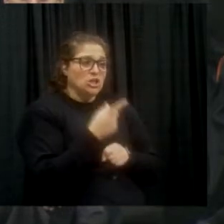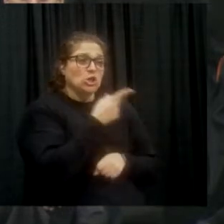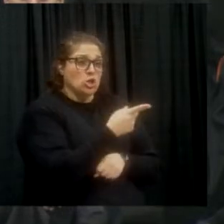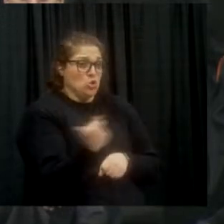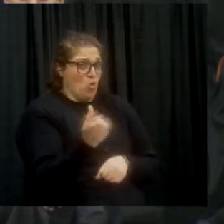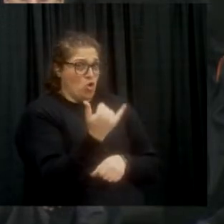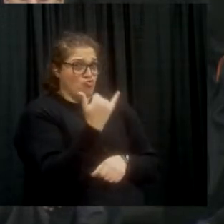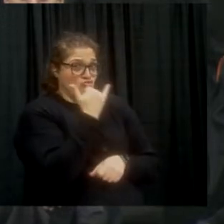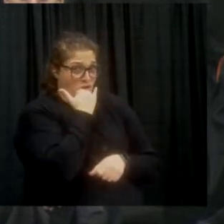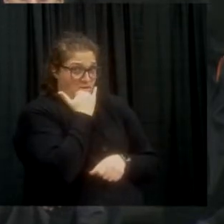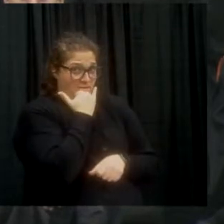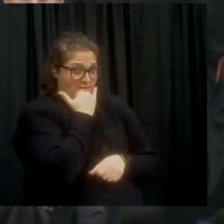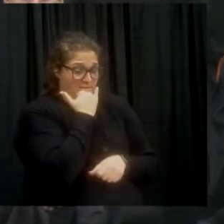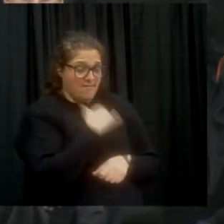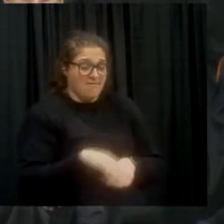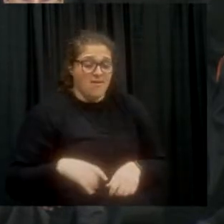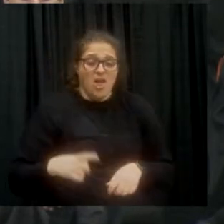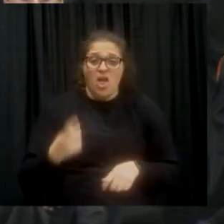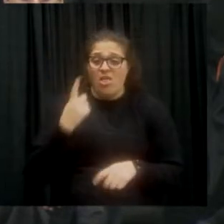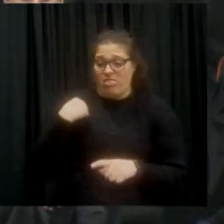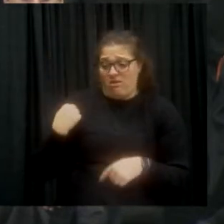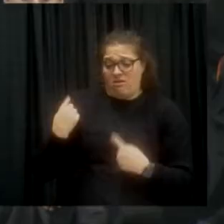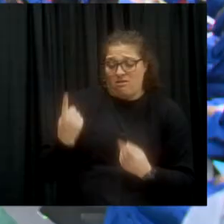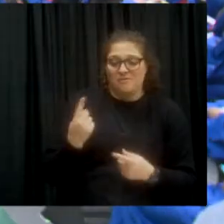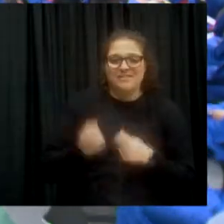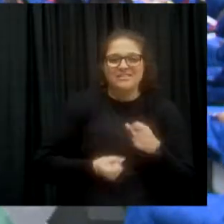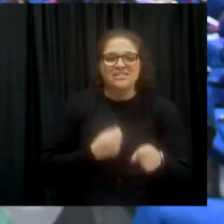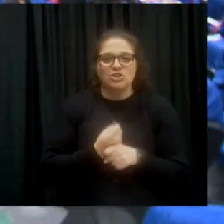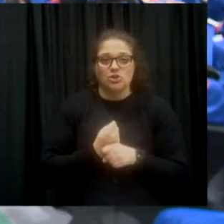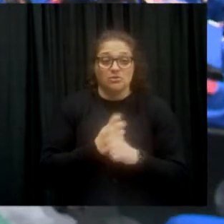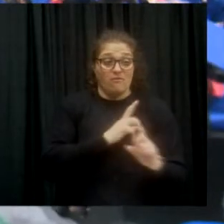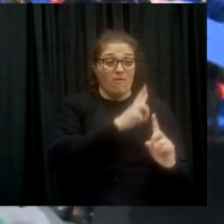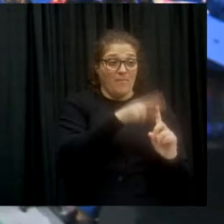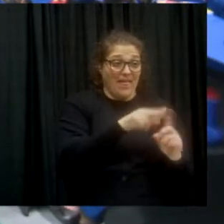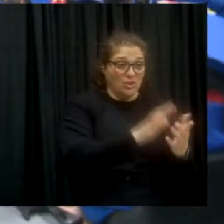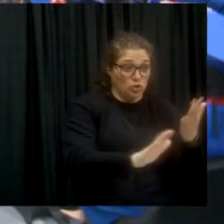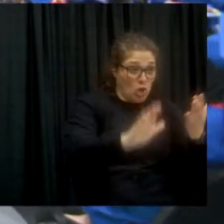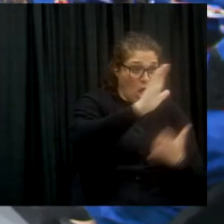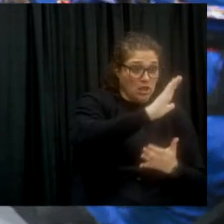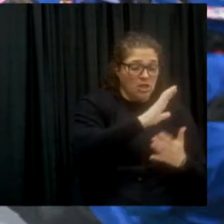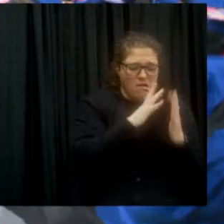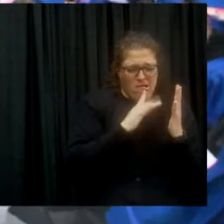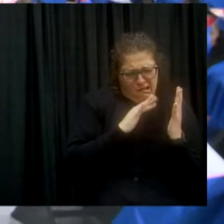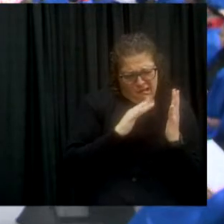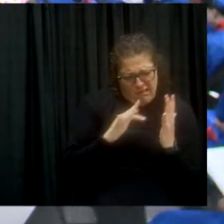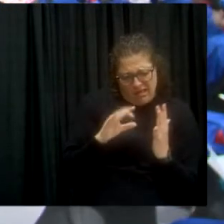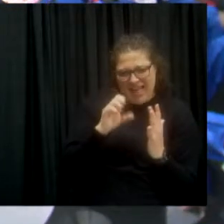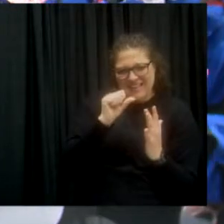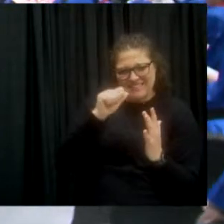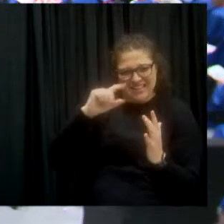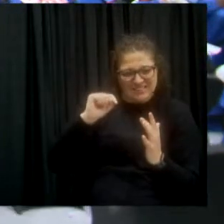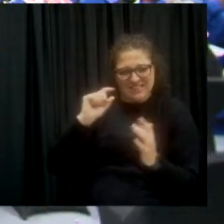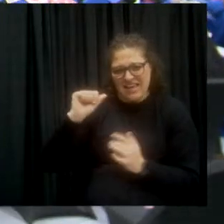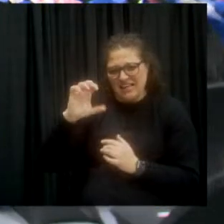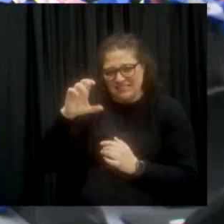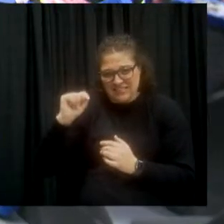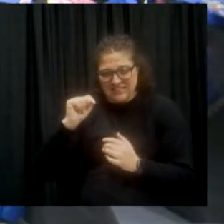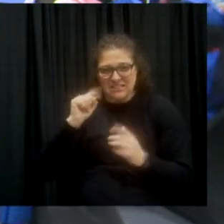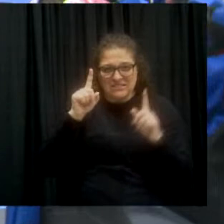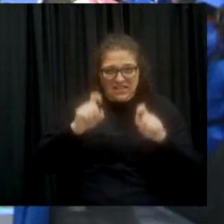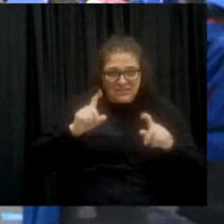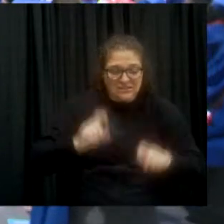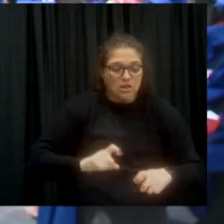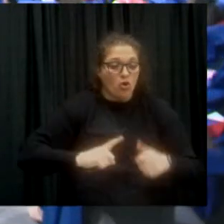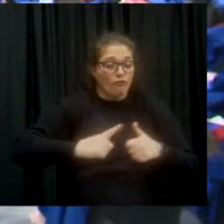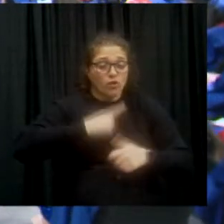are wrong. The past years consisted of applying to colleges, cramming for the SAT and AP exams, working